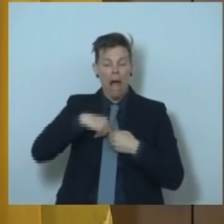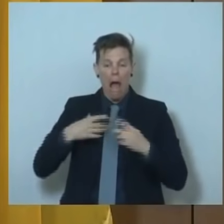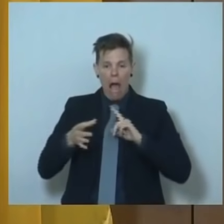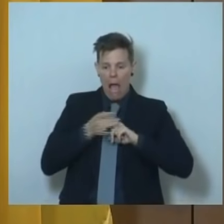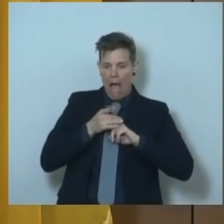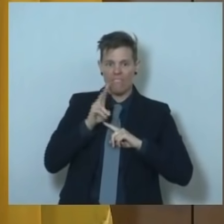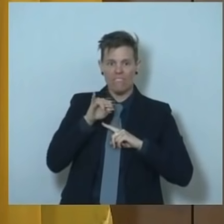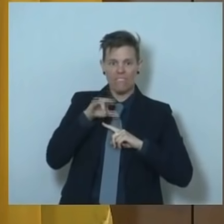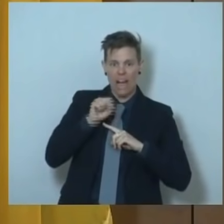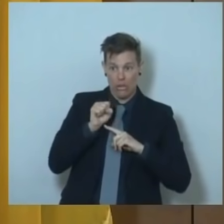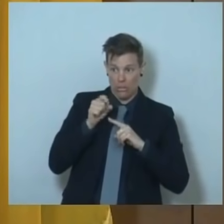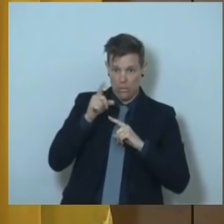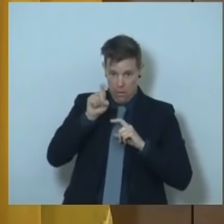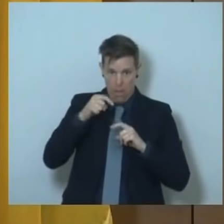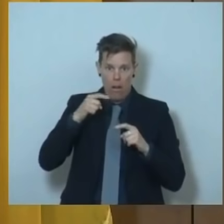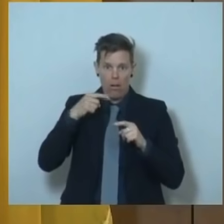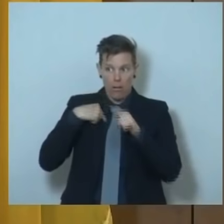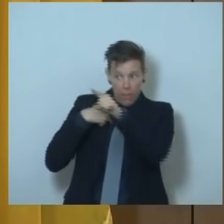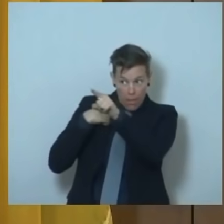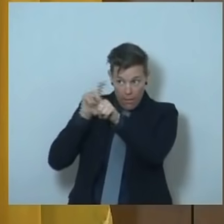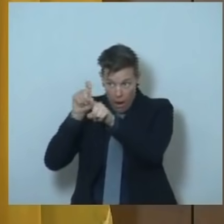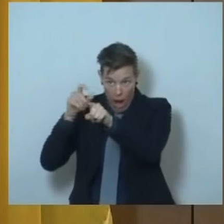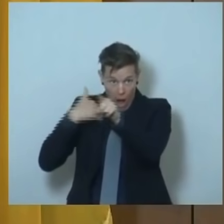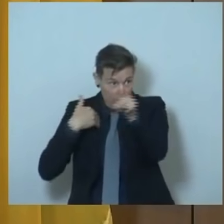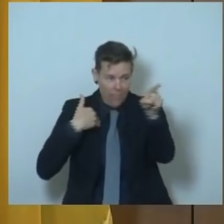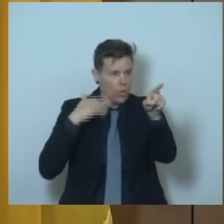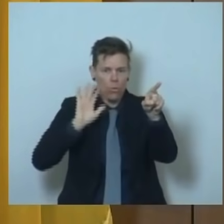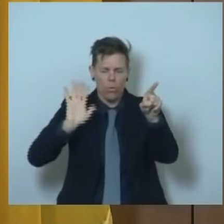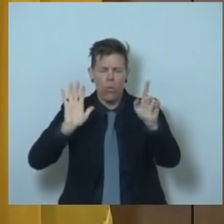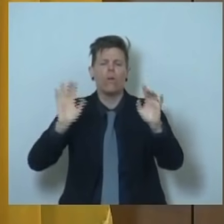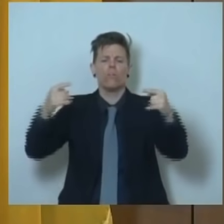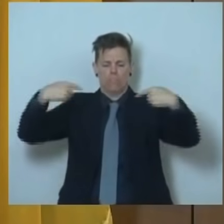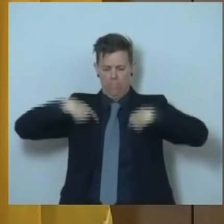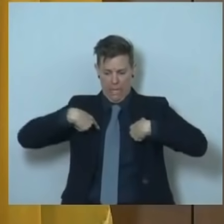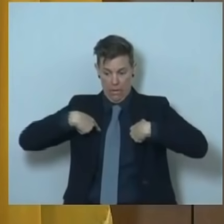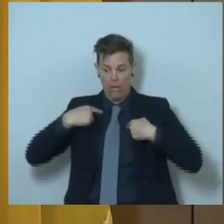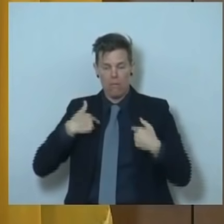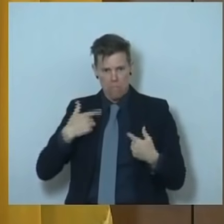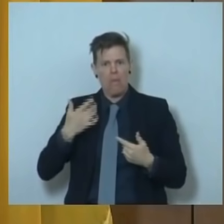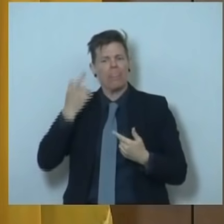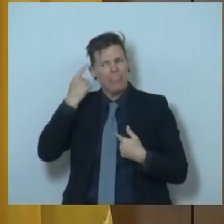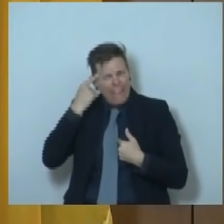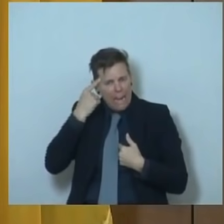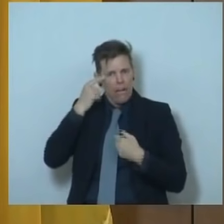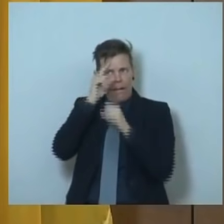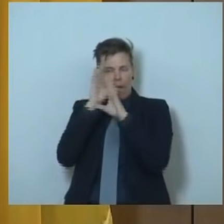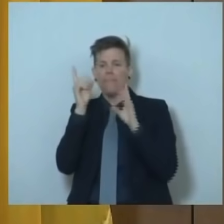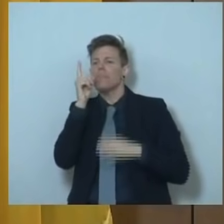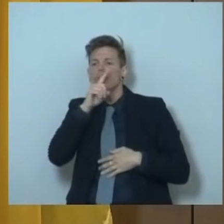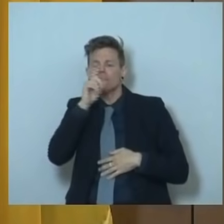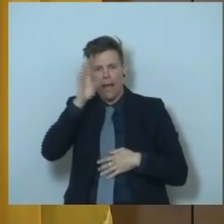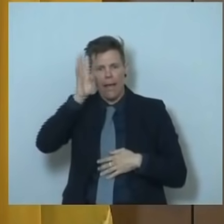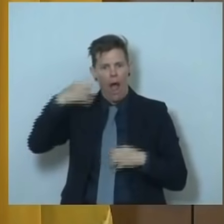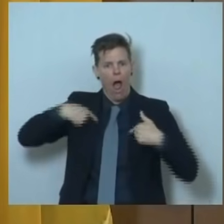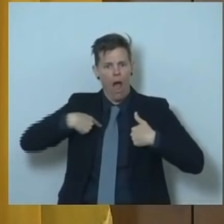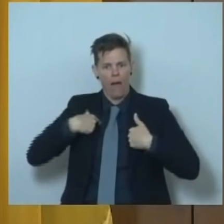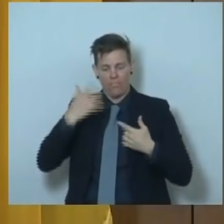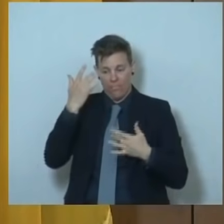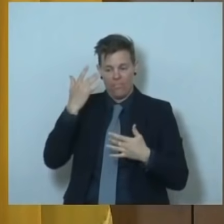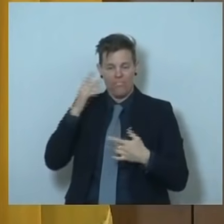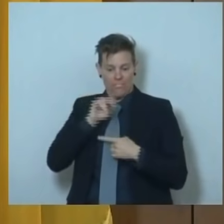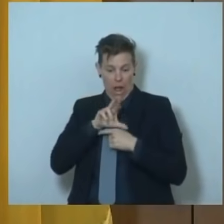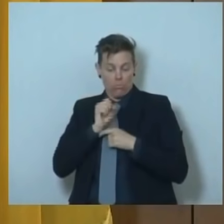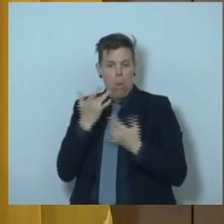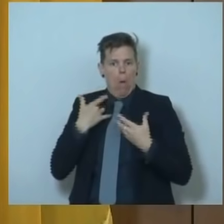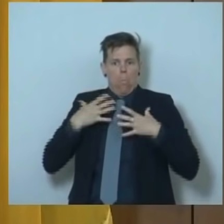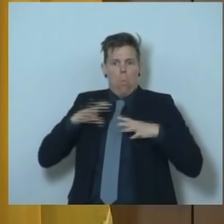it, although, let's talk about that. Right? That you have it. And so what you're doing is making sure that